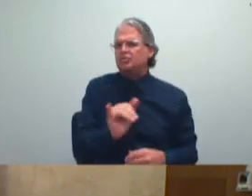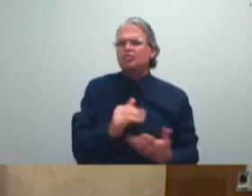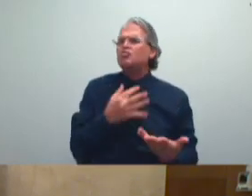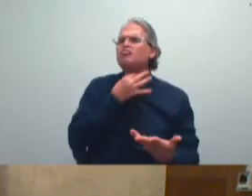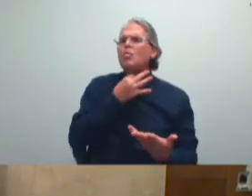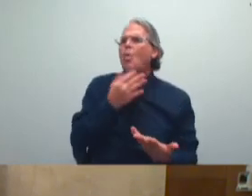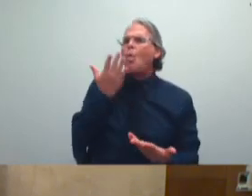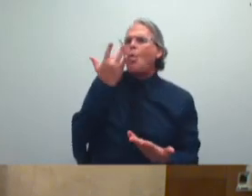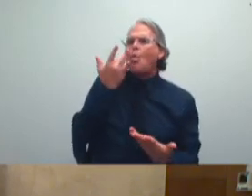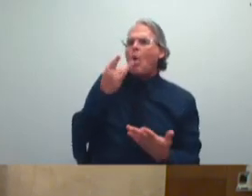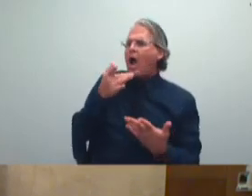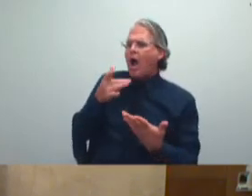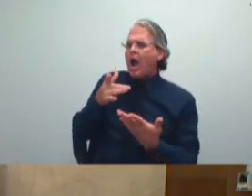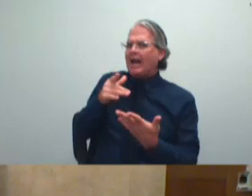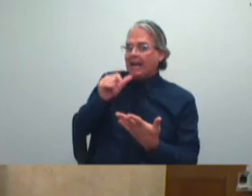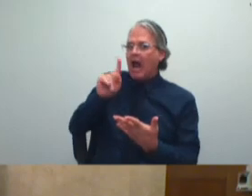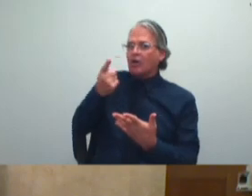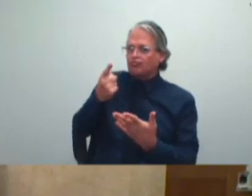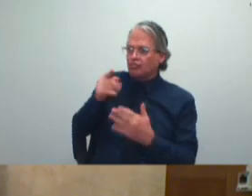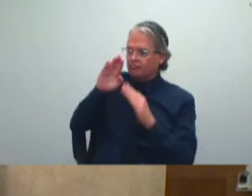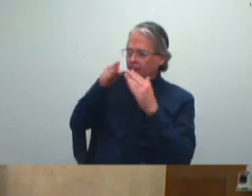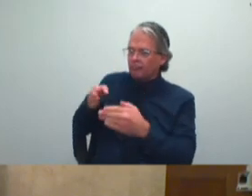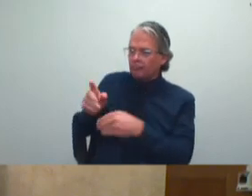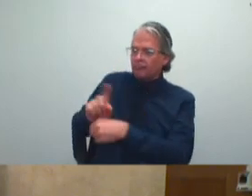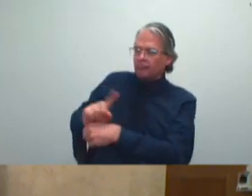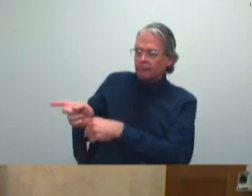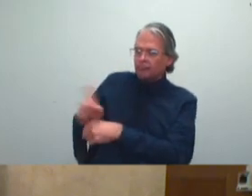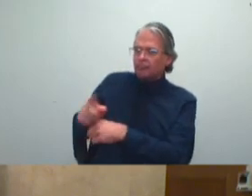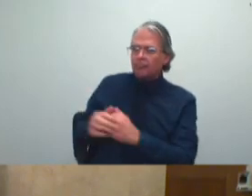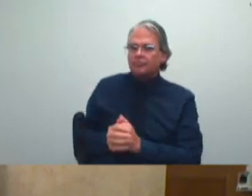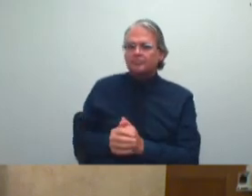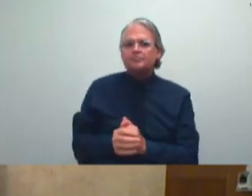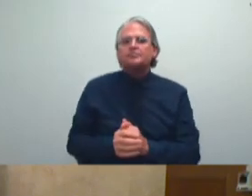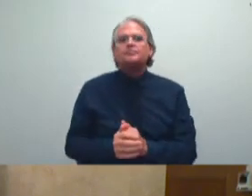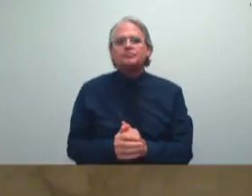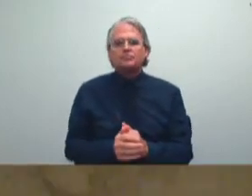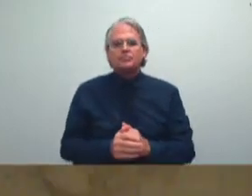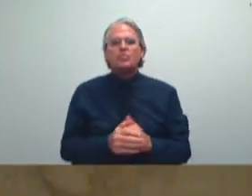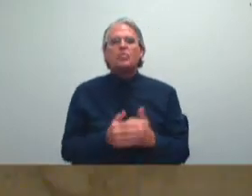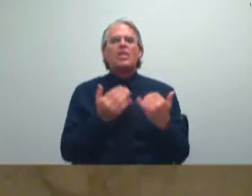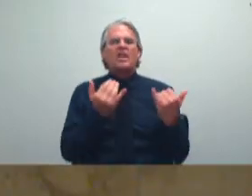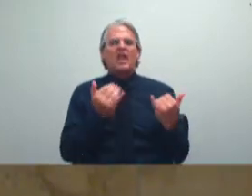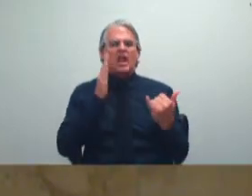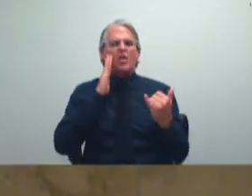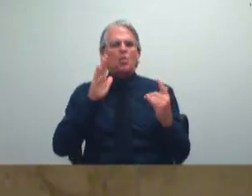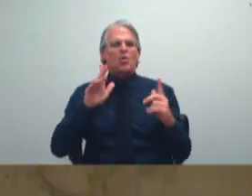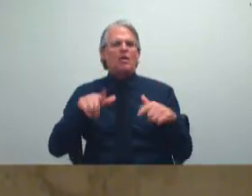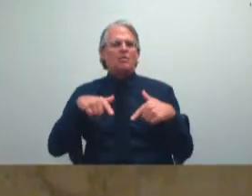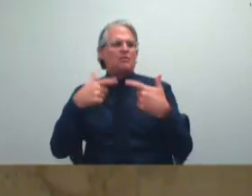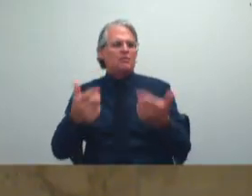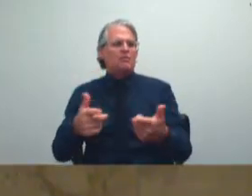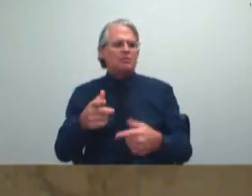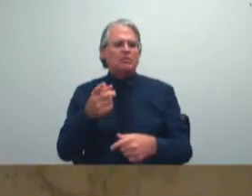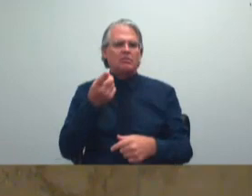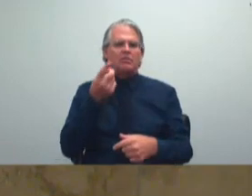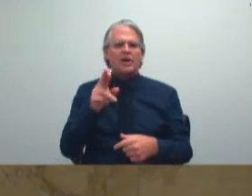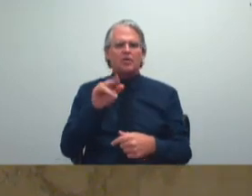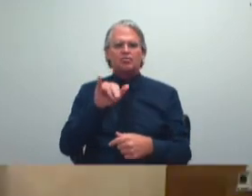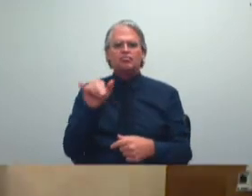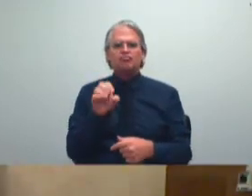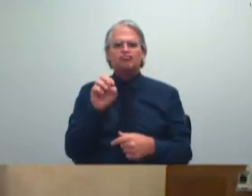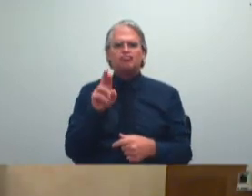Can you hear me, Ben? I'm going to send that Yes. over to Jeremy, Dr. Jeremy Smith, and Councilwoman Dewar.